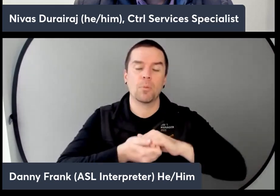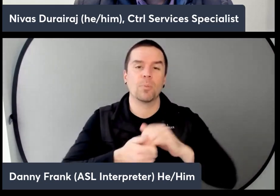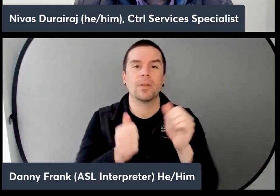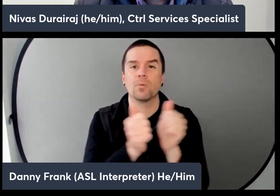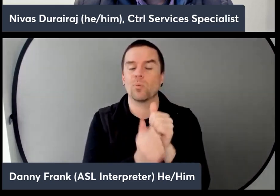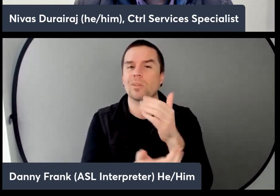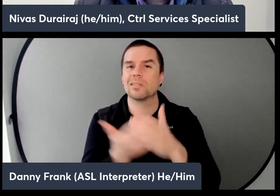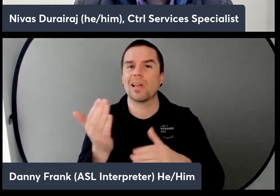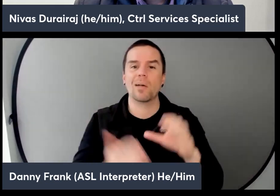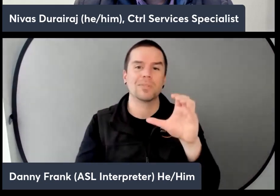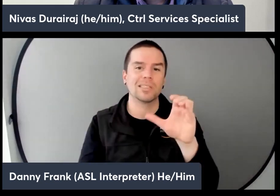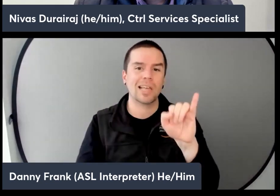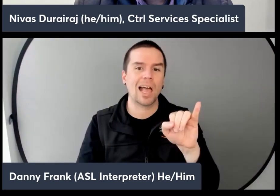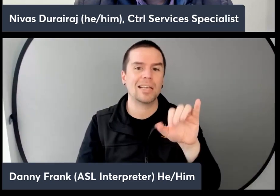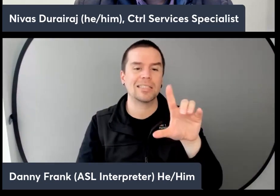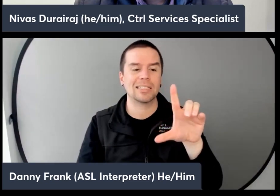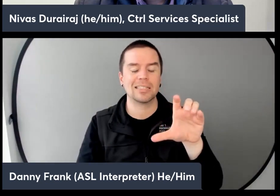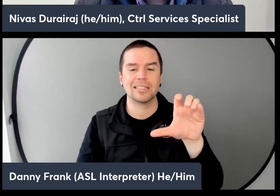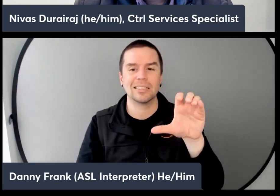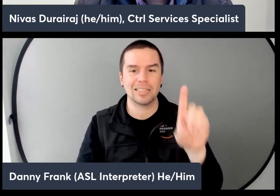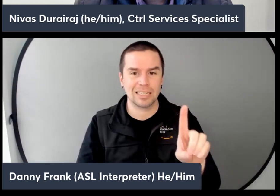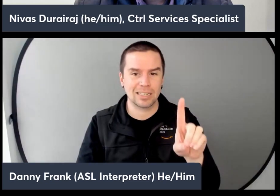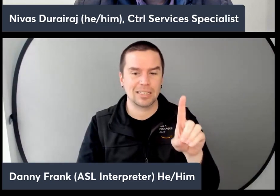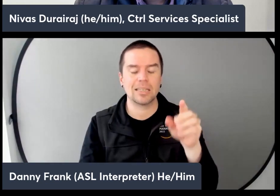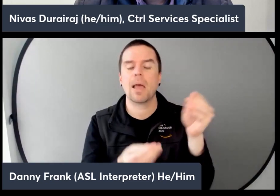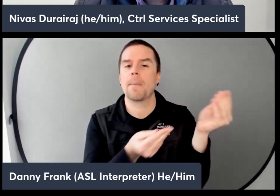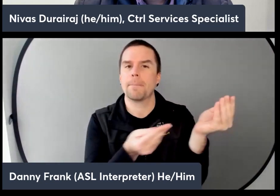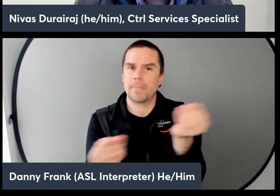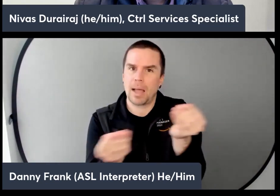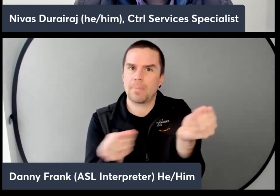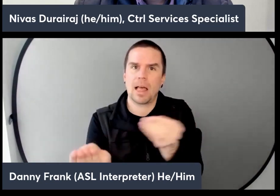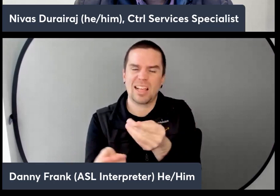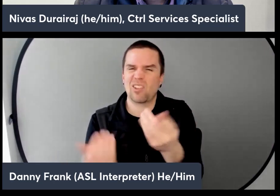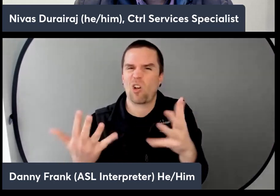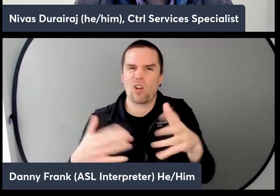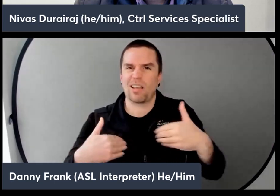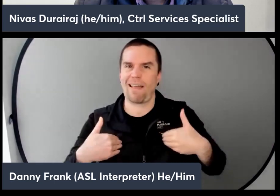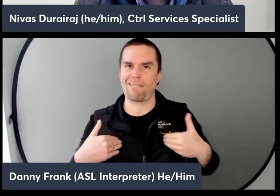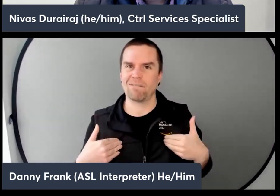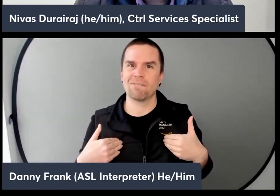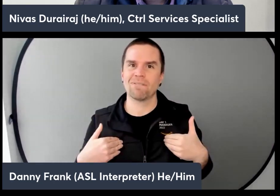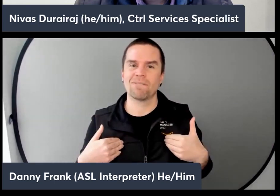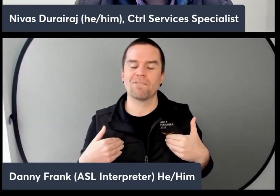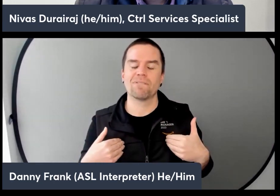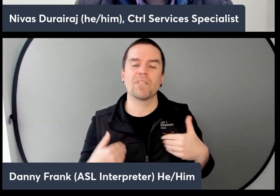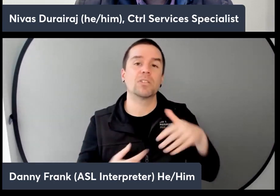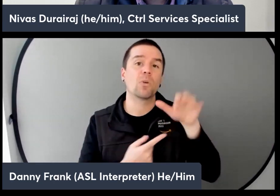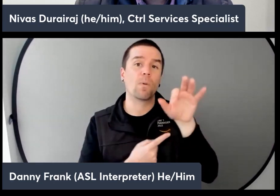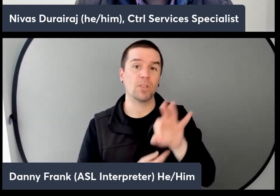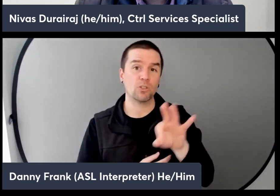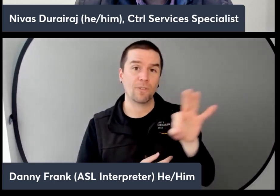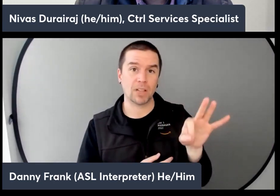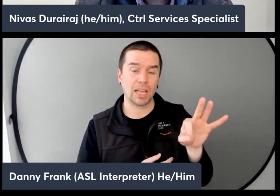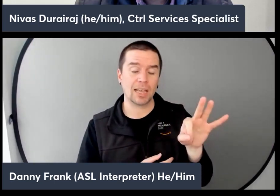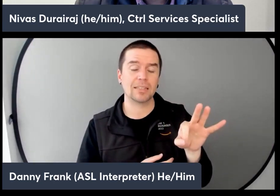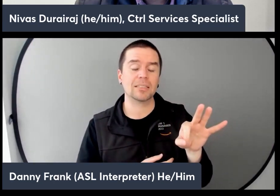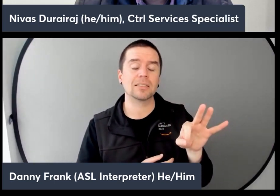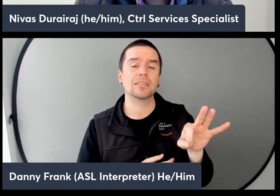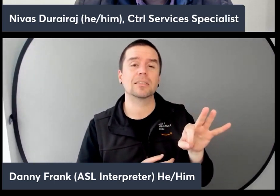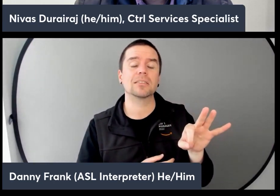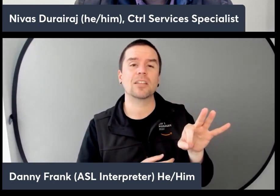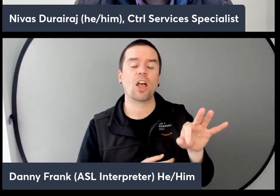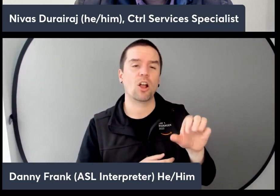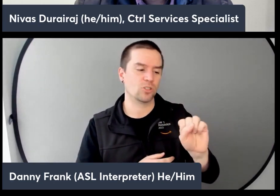the CI/CD pipelines that you have. But yeah, just to set this stage. So feature flags are basically a